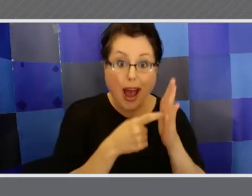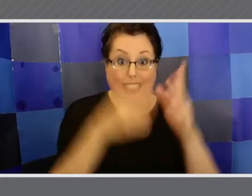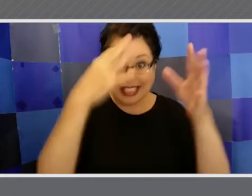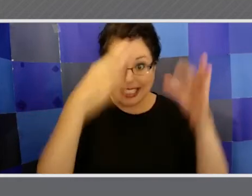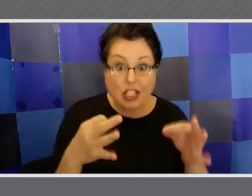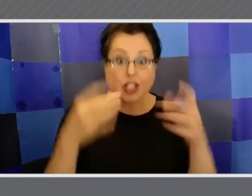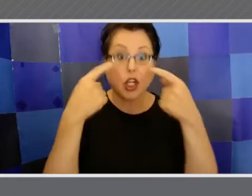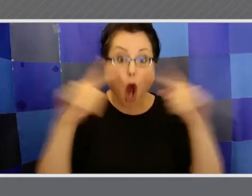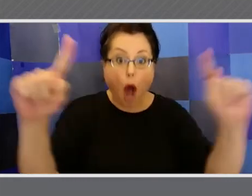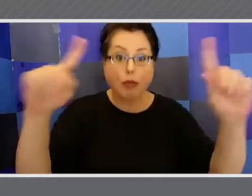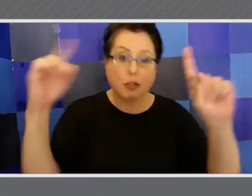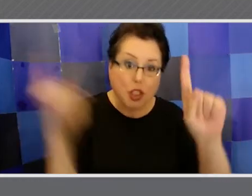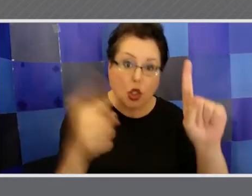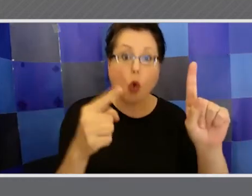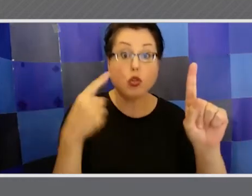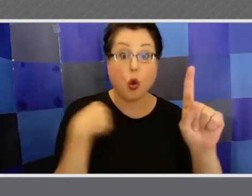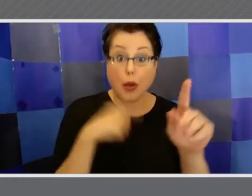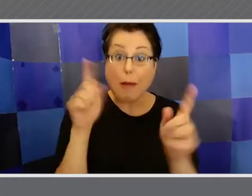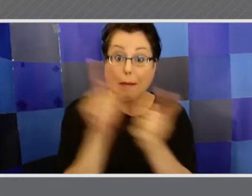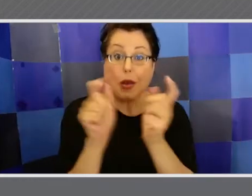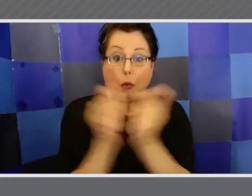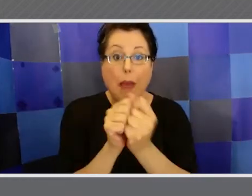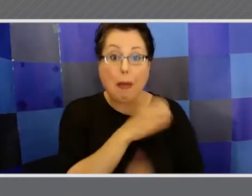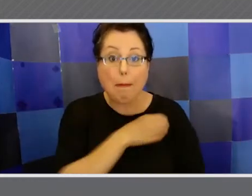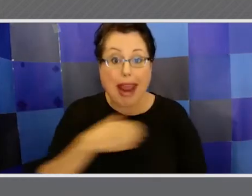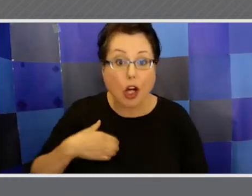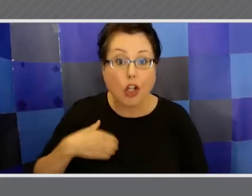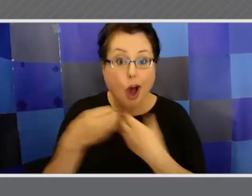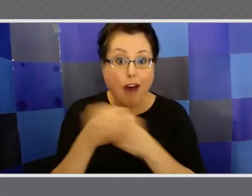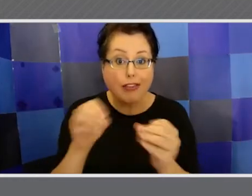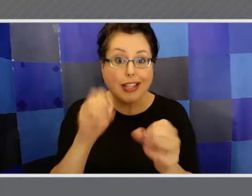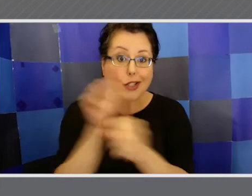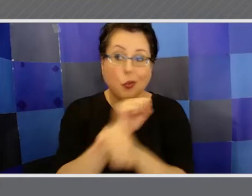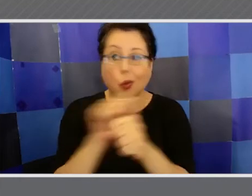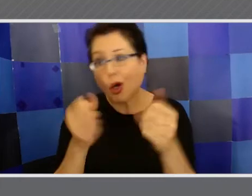goals. We also meet with the mayor's office to work through